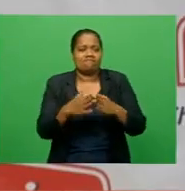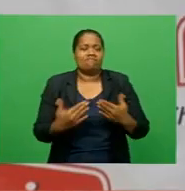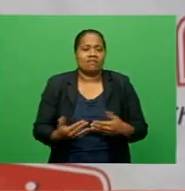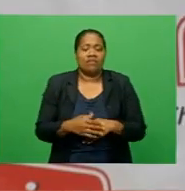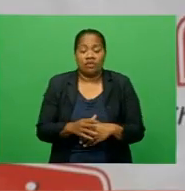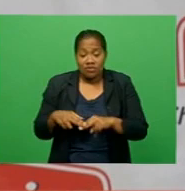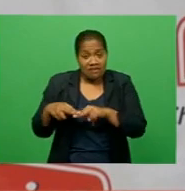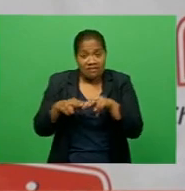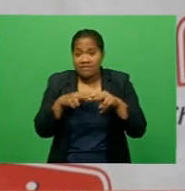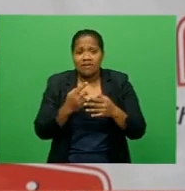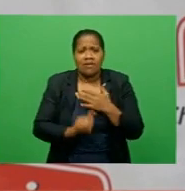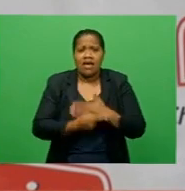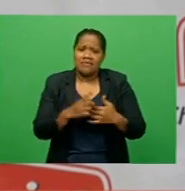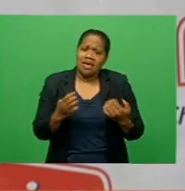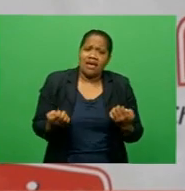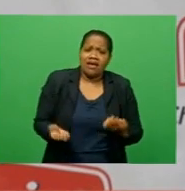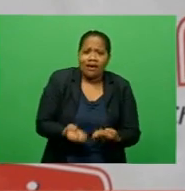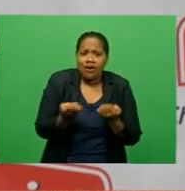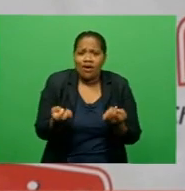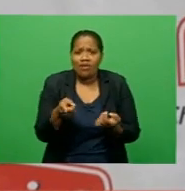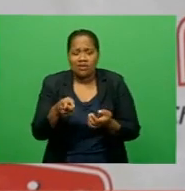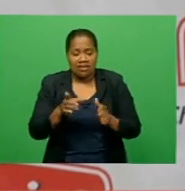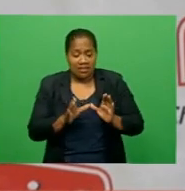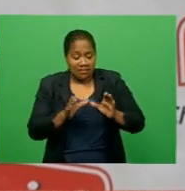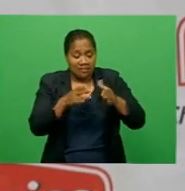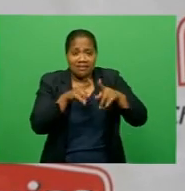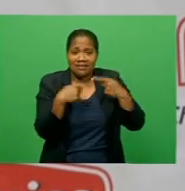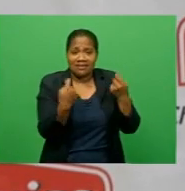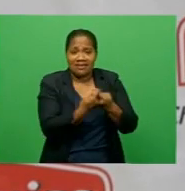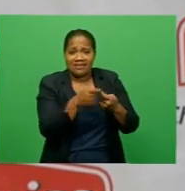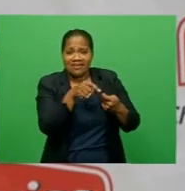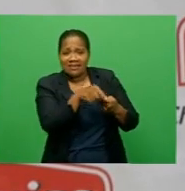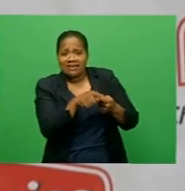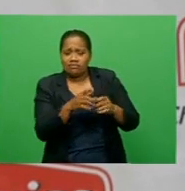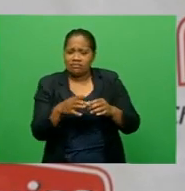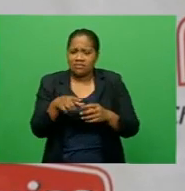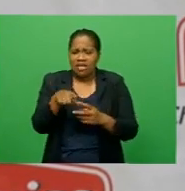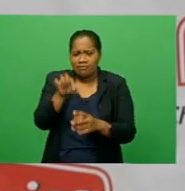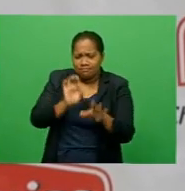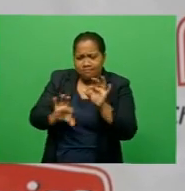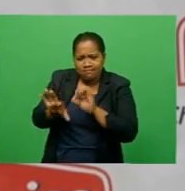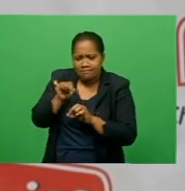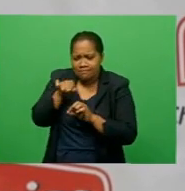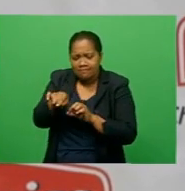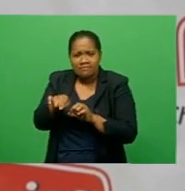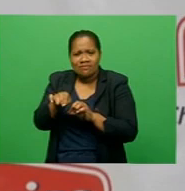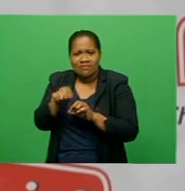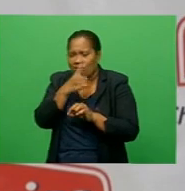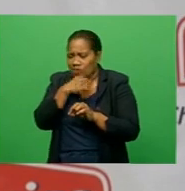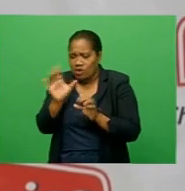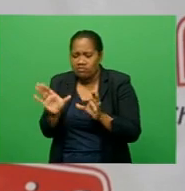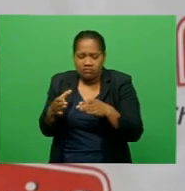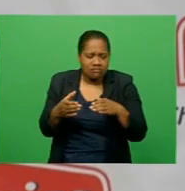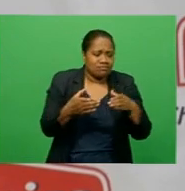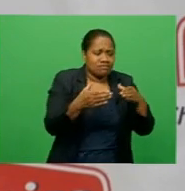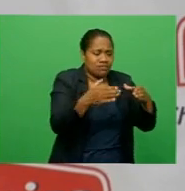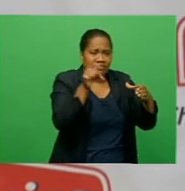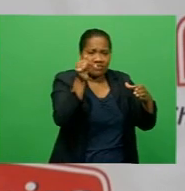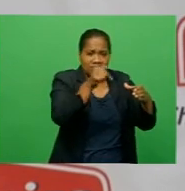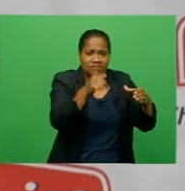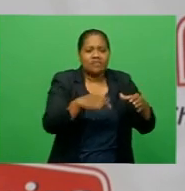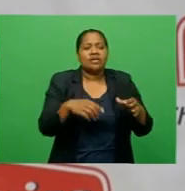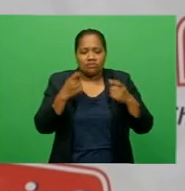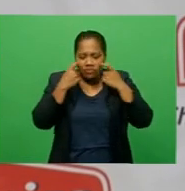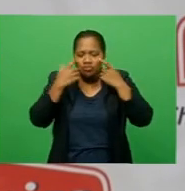encouraged that the squad and the selected athletes have displayed the qualities that we